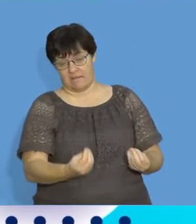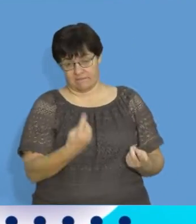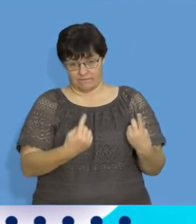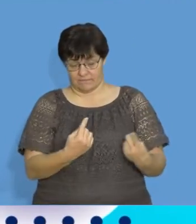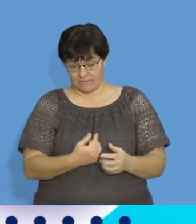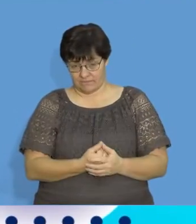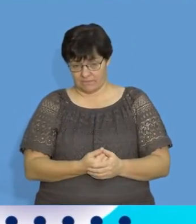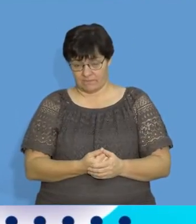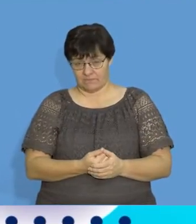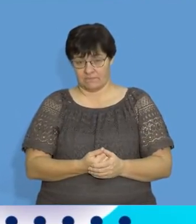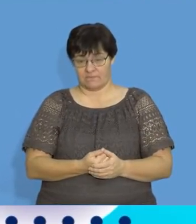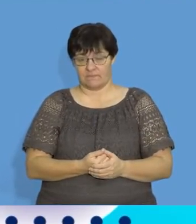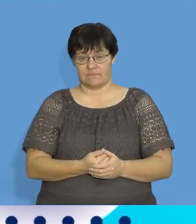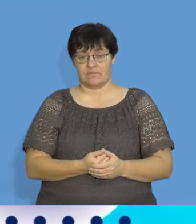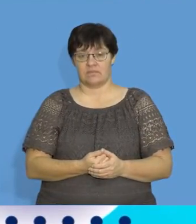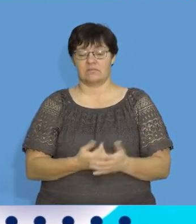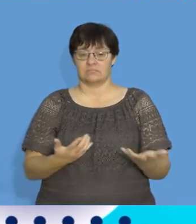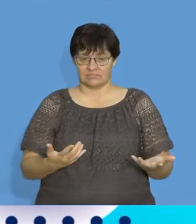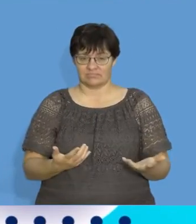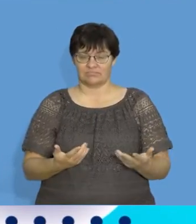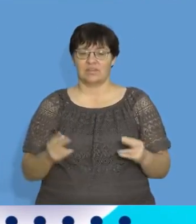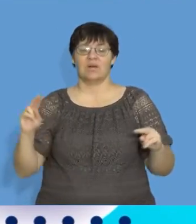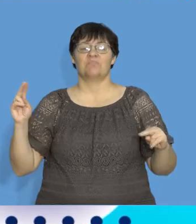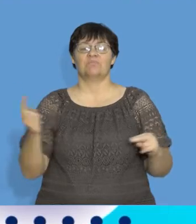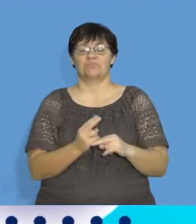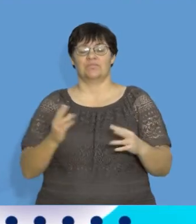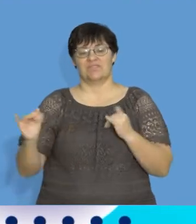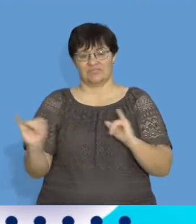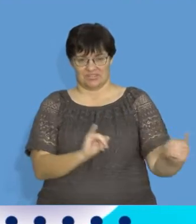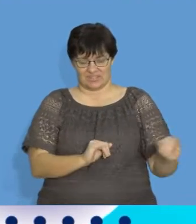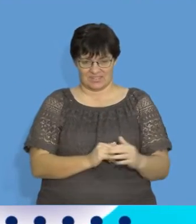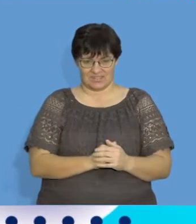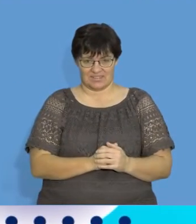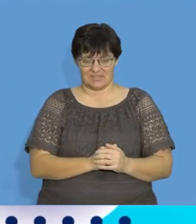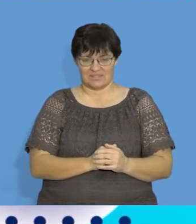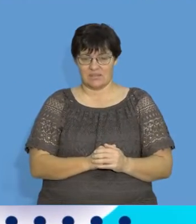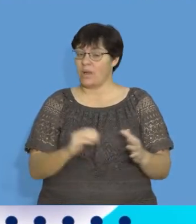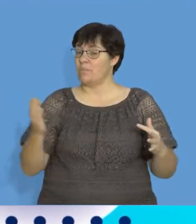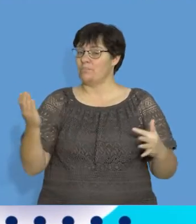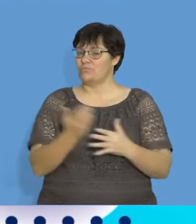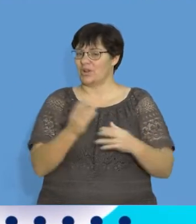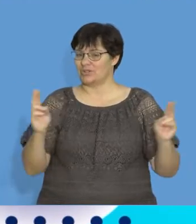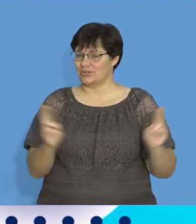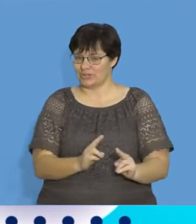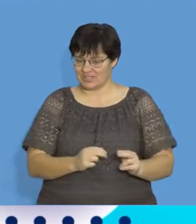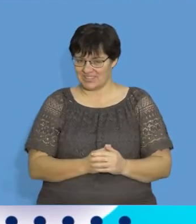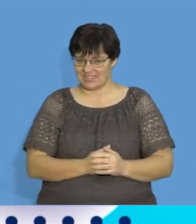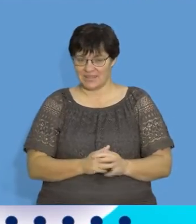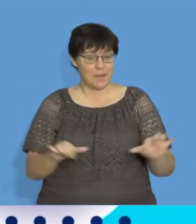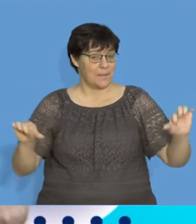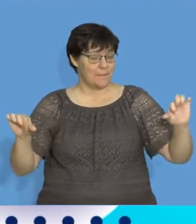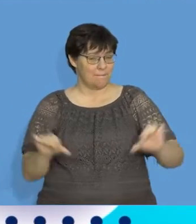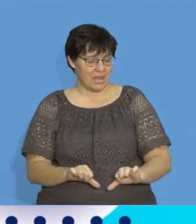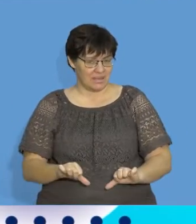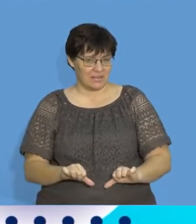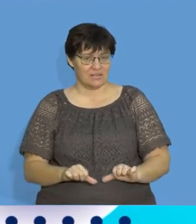okay? So, that was our brief introduction. We're going to take a short break, and when we